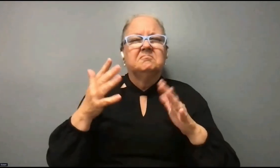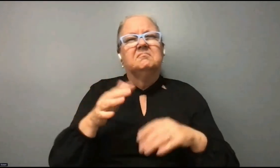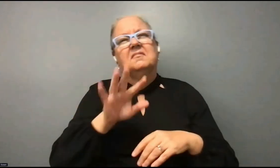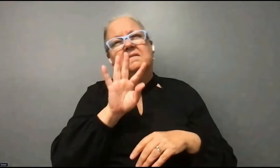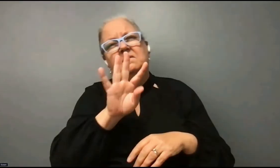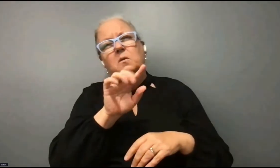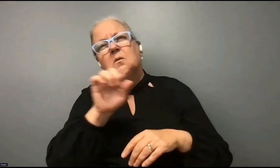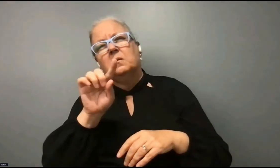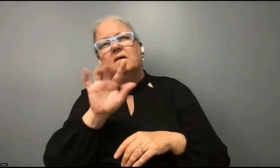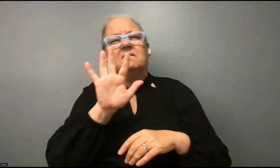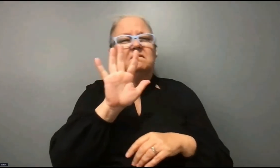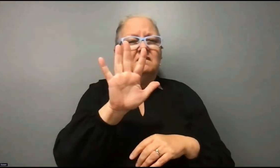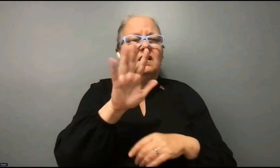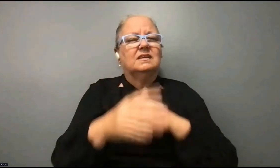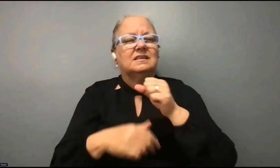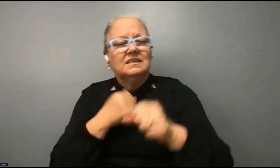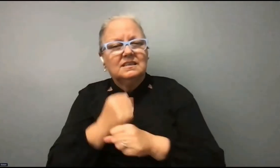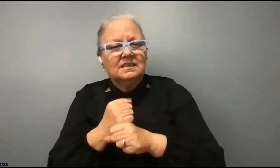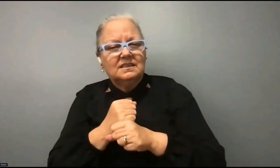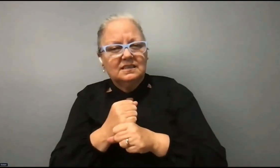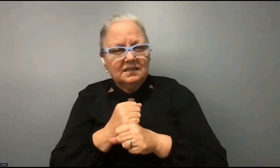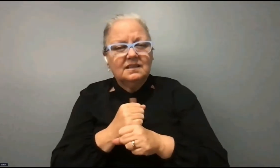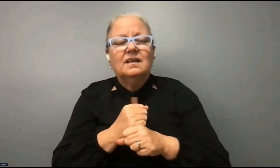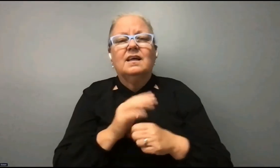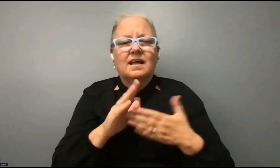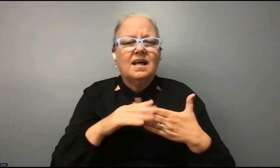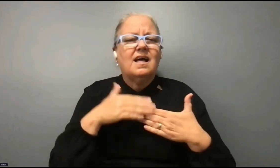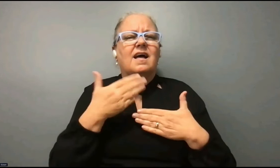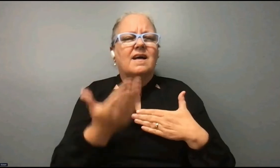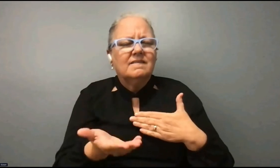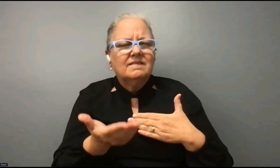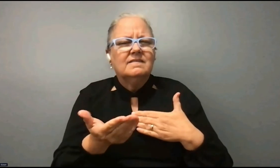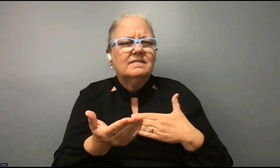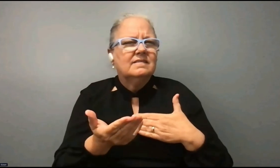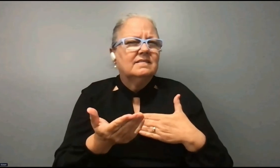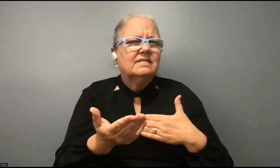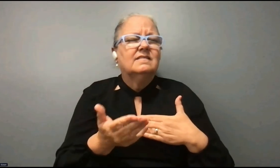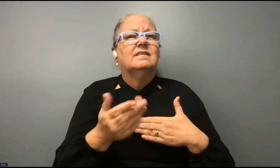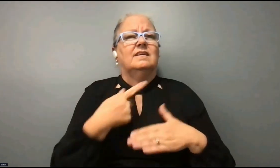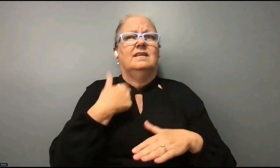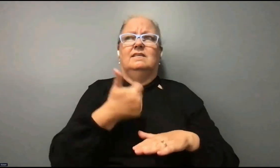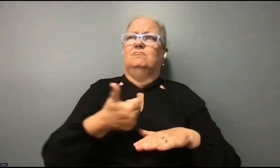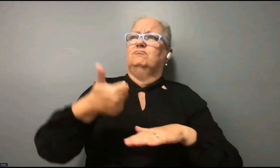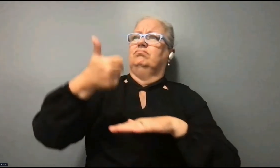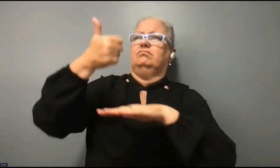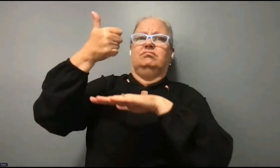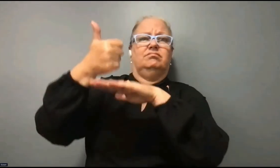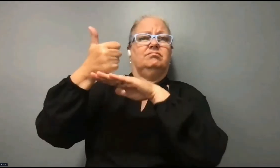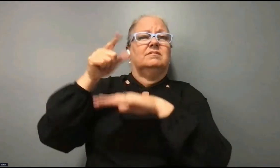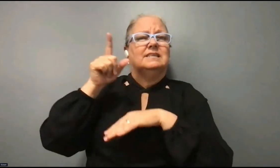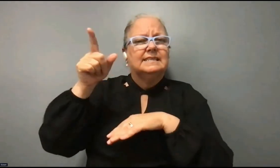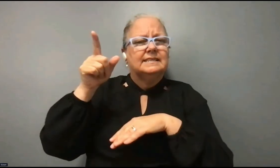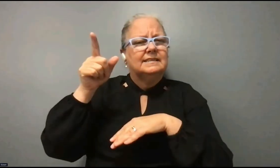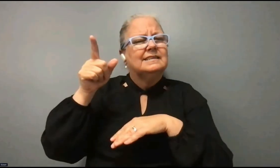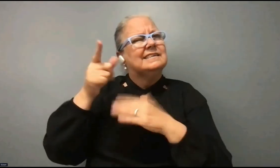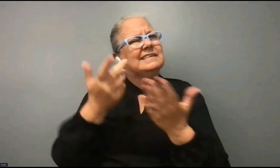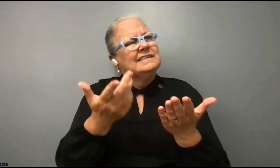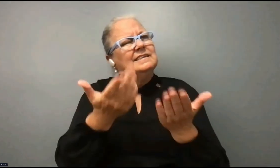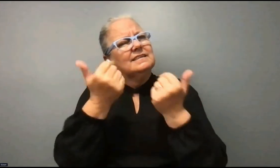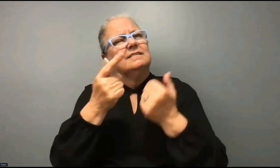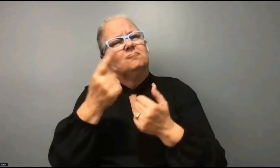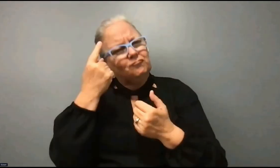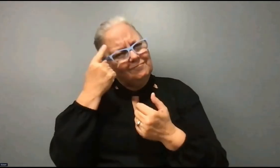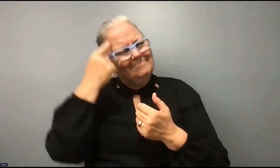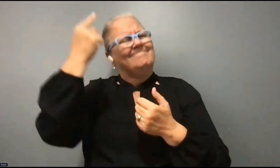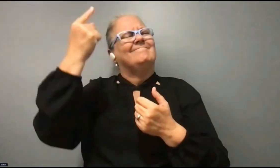we've decided, after we have received the encouragement from our country director, to come up with an innovative idea and make sure